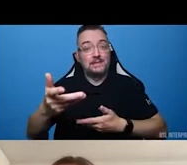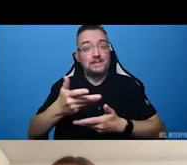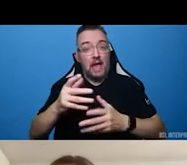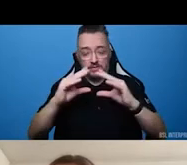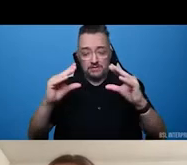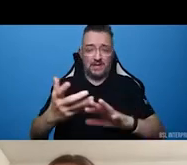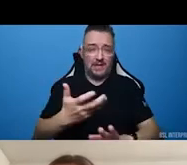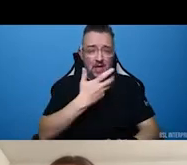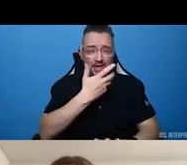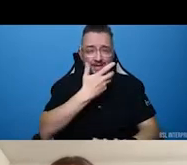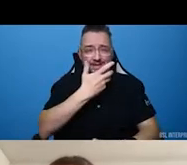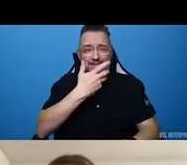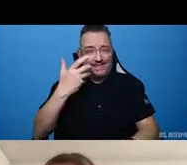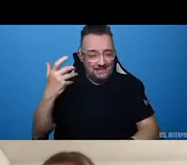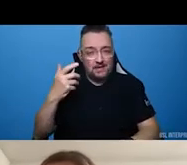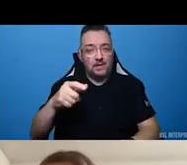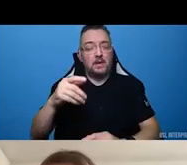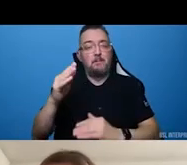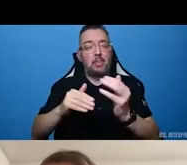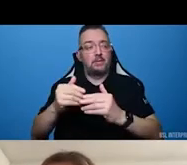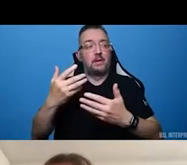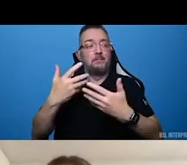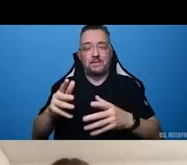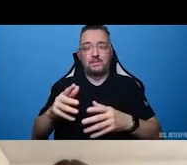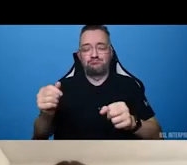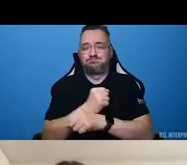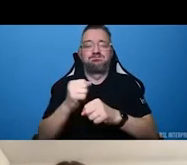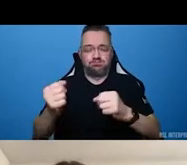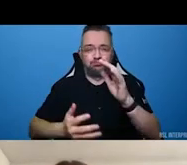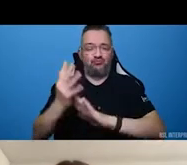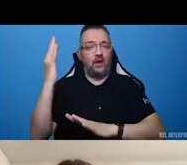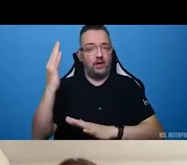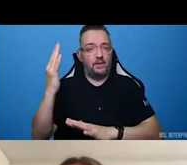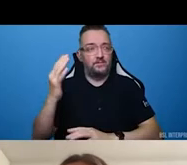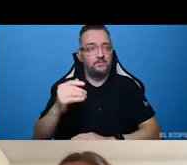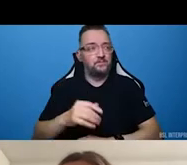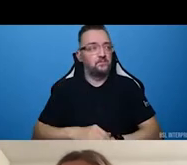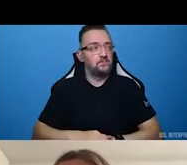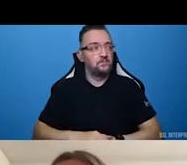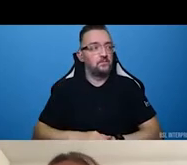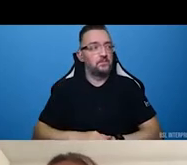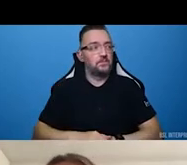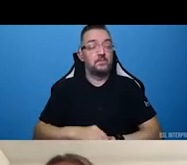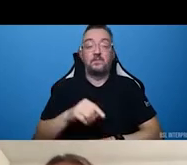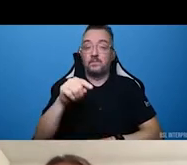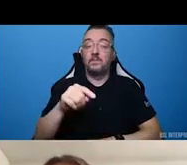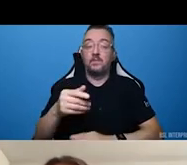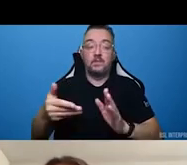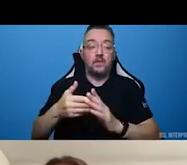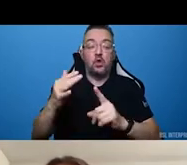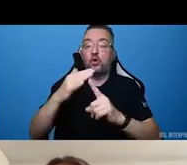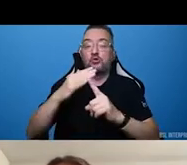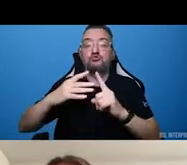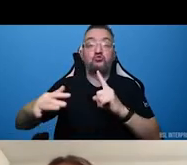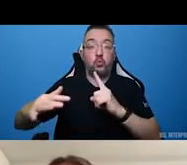in the facilities that the actual building self combusts. And then from a more social aspect,